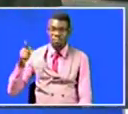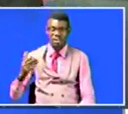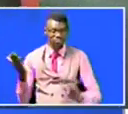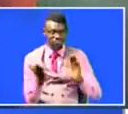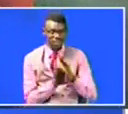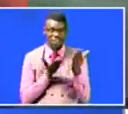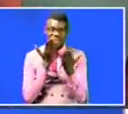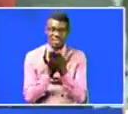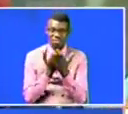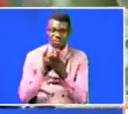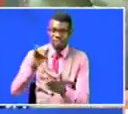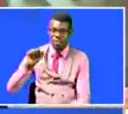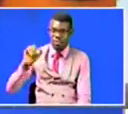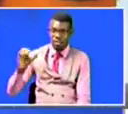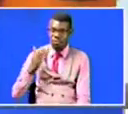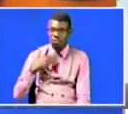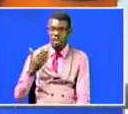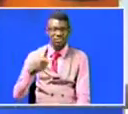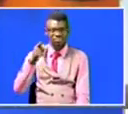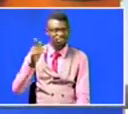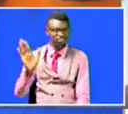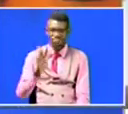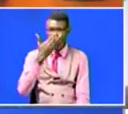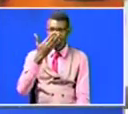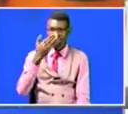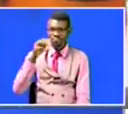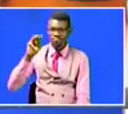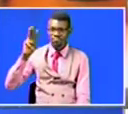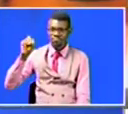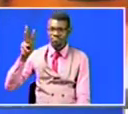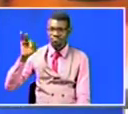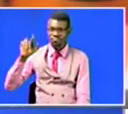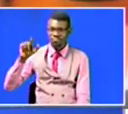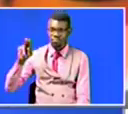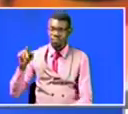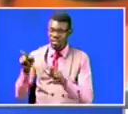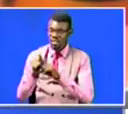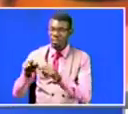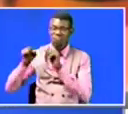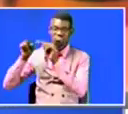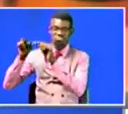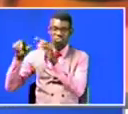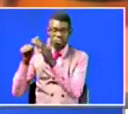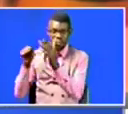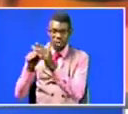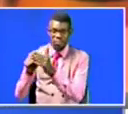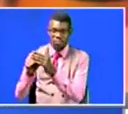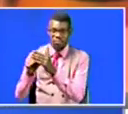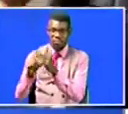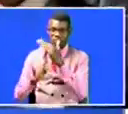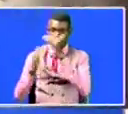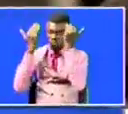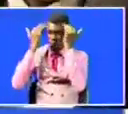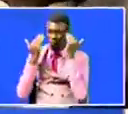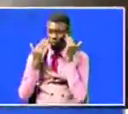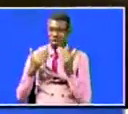JSC seeking Mwilu's removal. Like Tunoi, Mwilu also blamed her woes on tough succession battles at the top court.